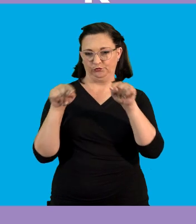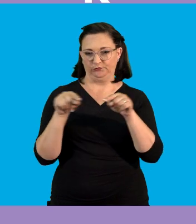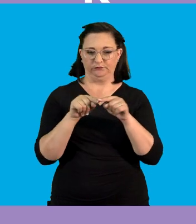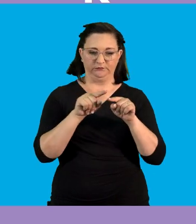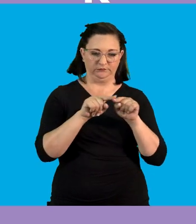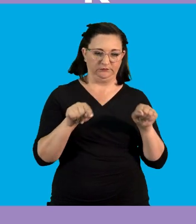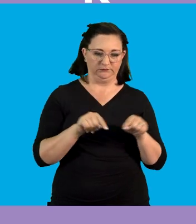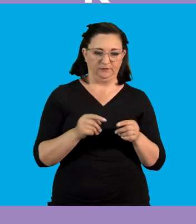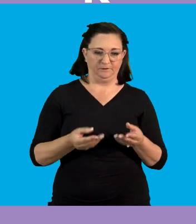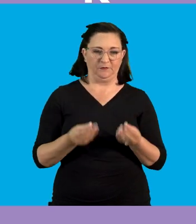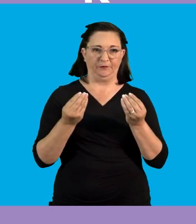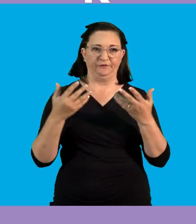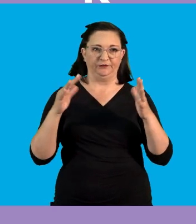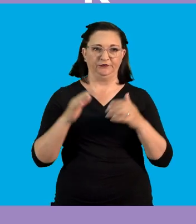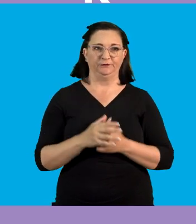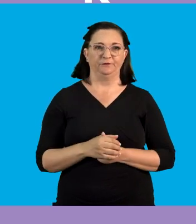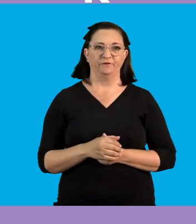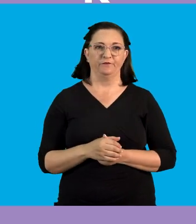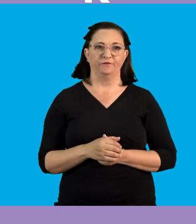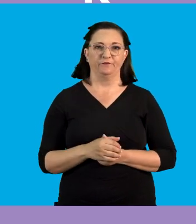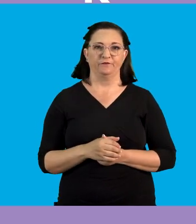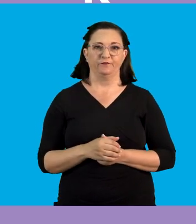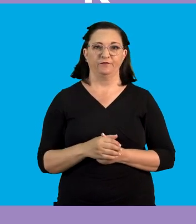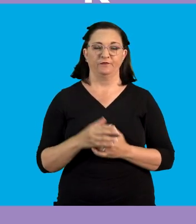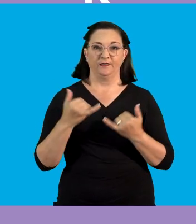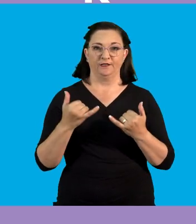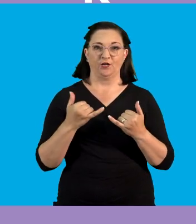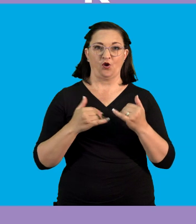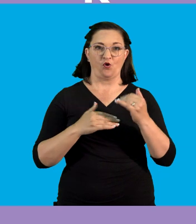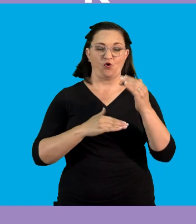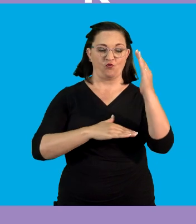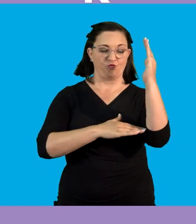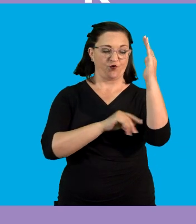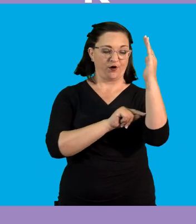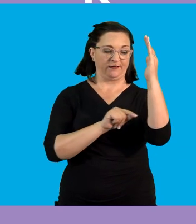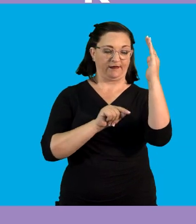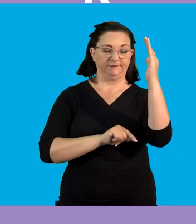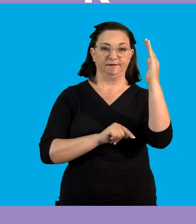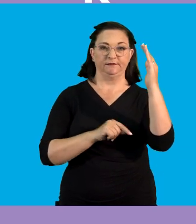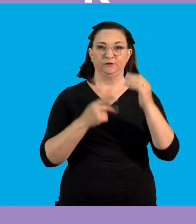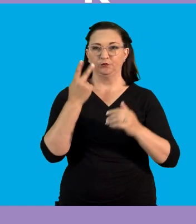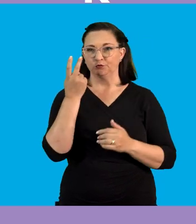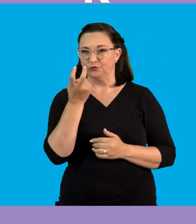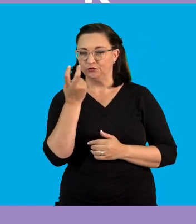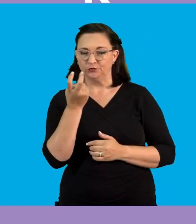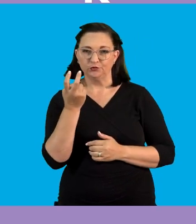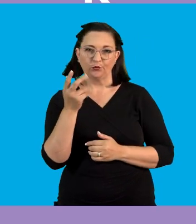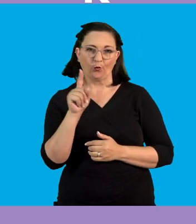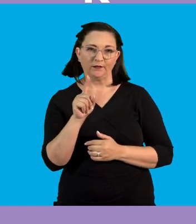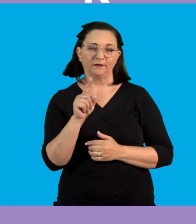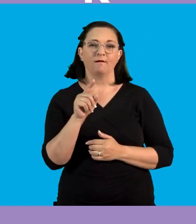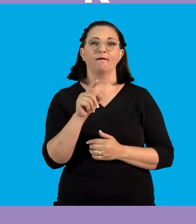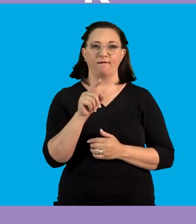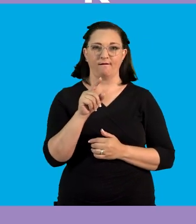one, which is find 2 right-angled triangles. Of course, these ones, we just go to the triangle and look